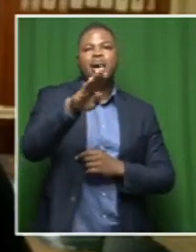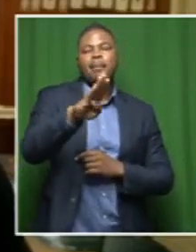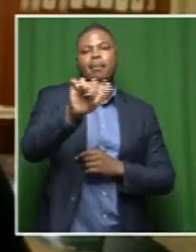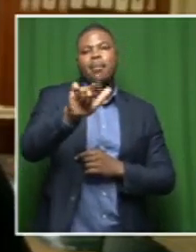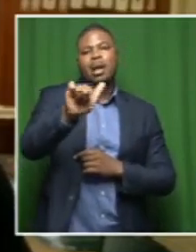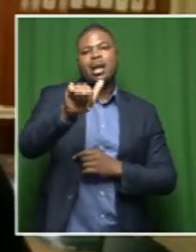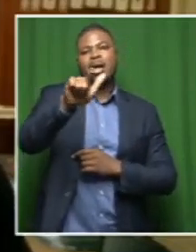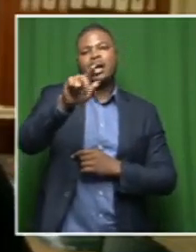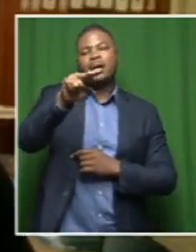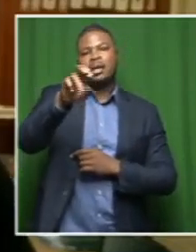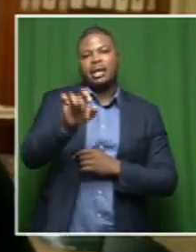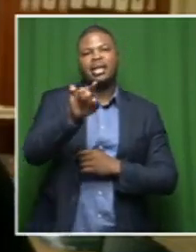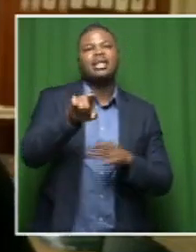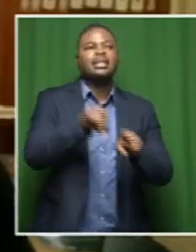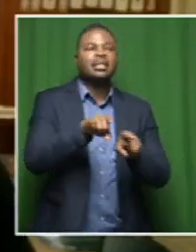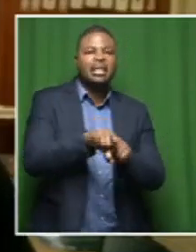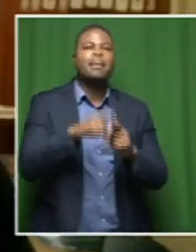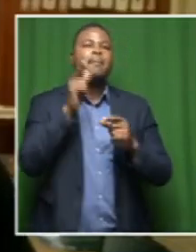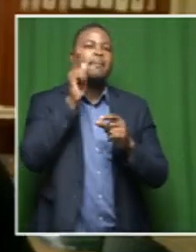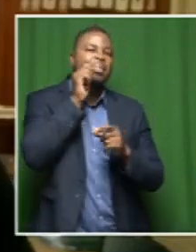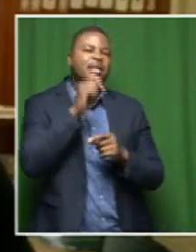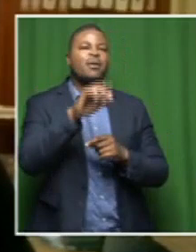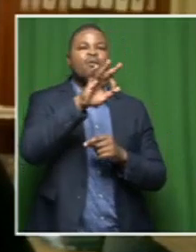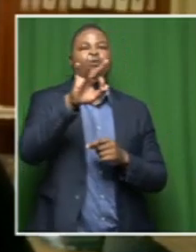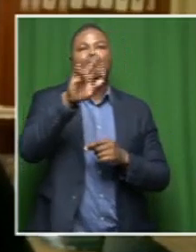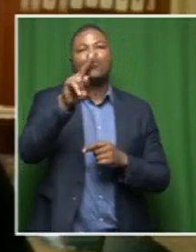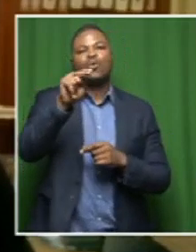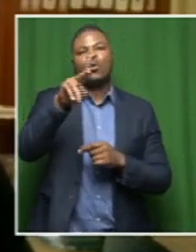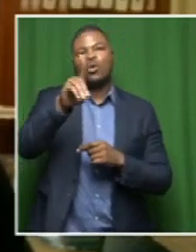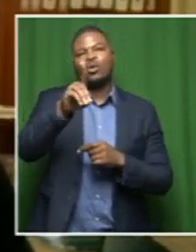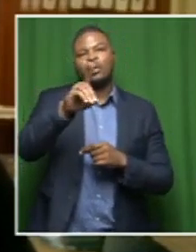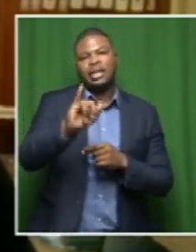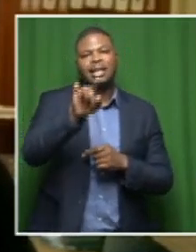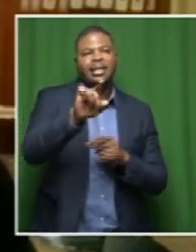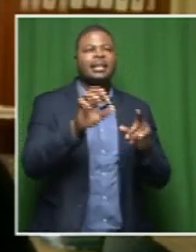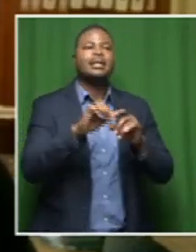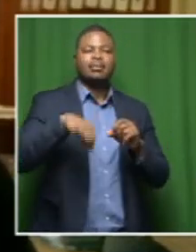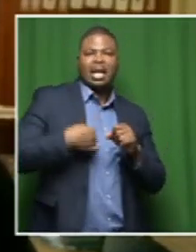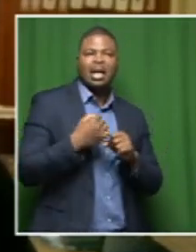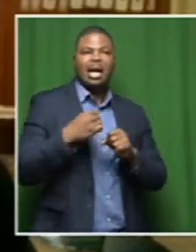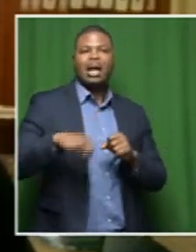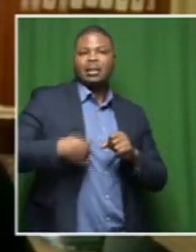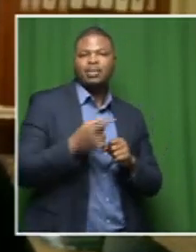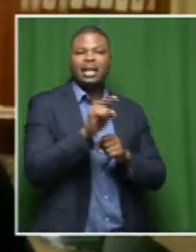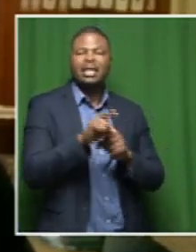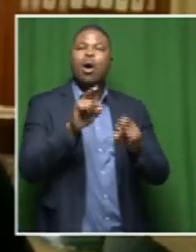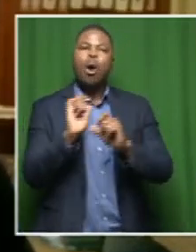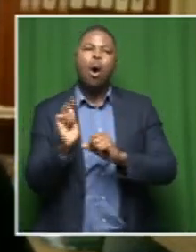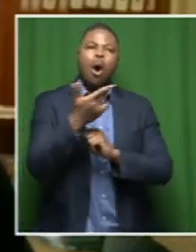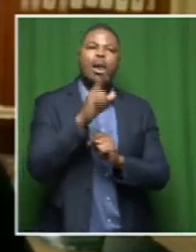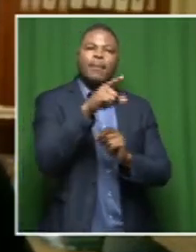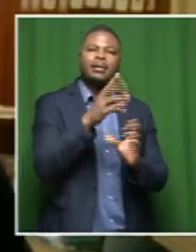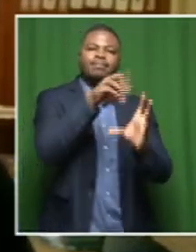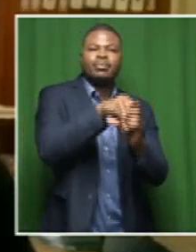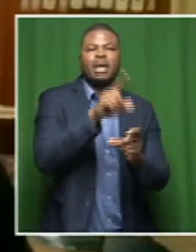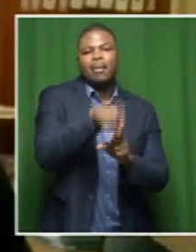with Mrs. Fundi's husband, then we would have been in a much different situation. The reason you are able to say